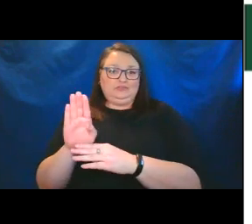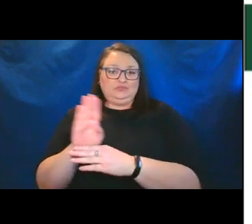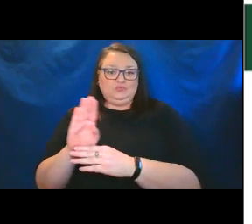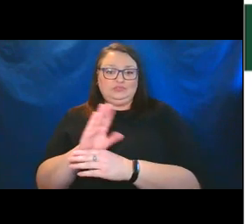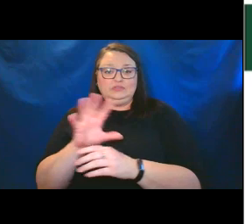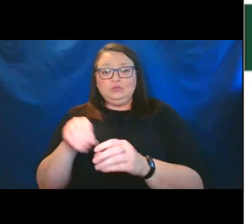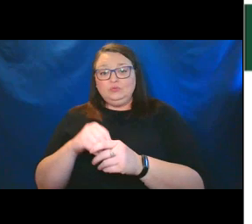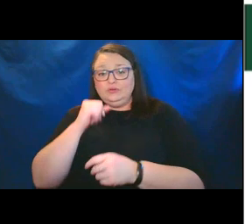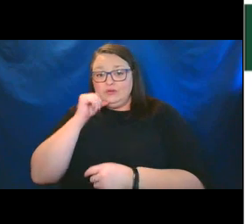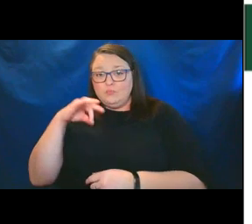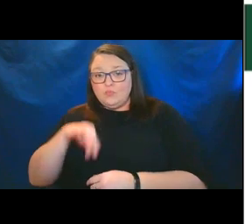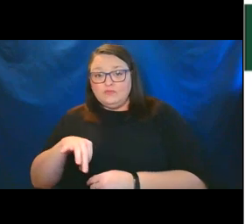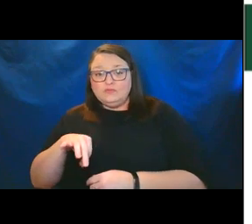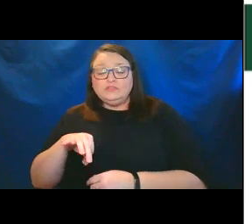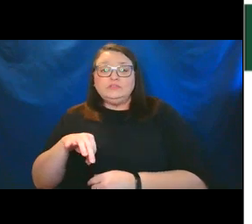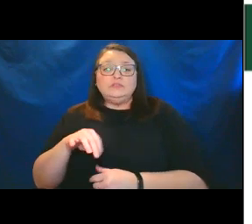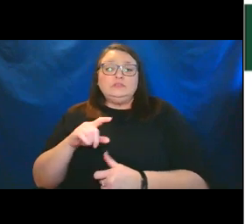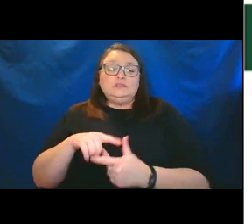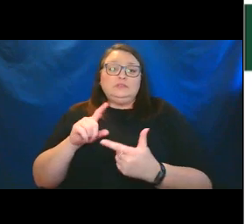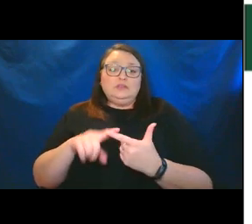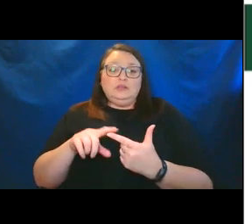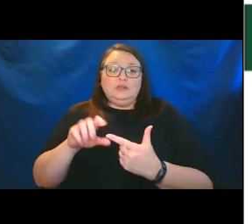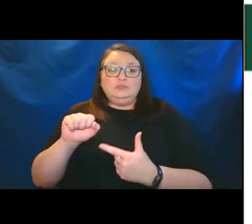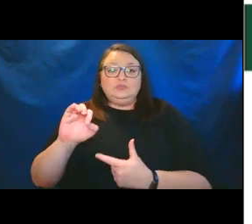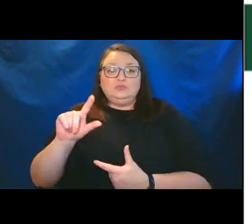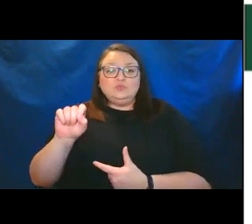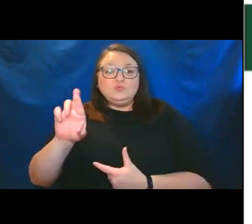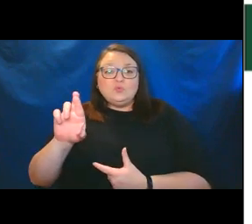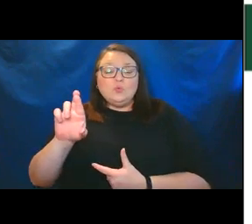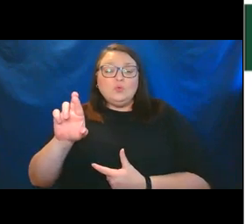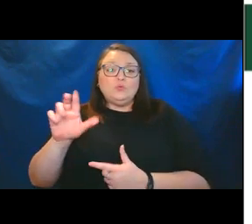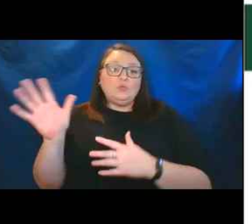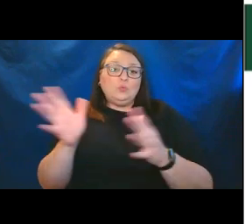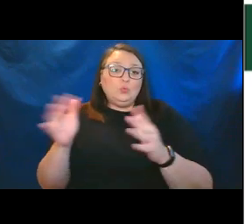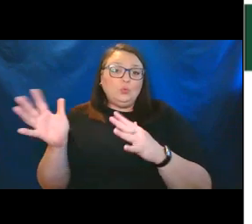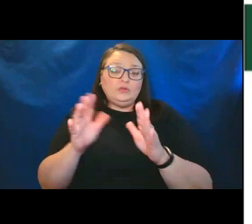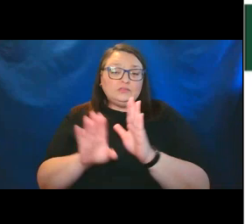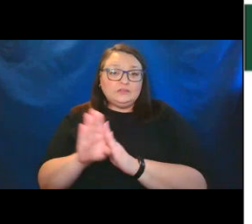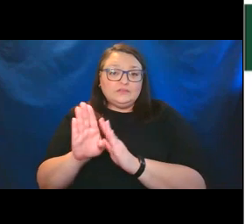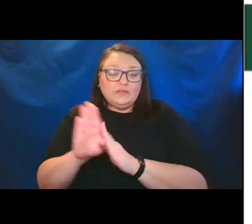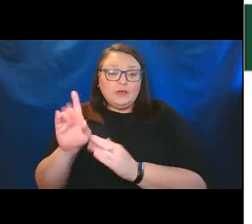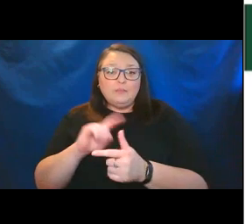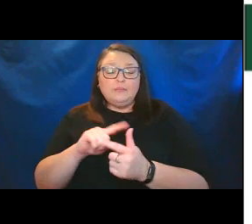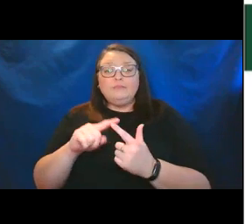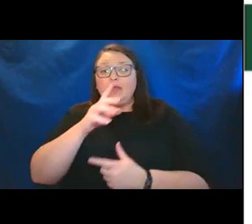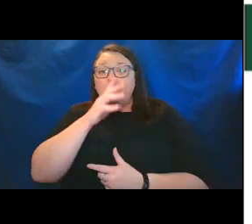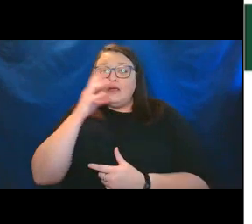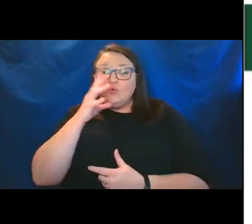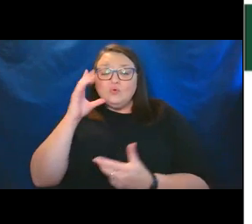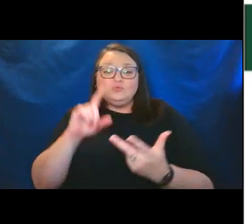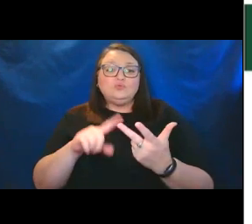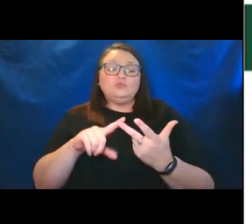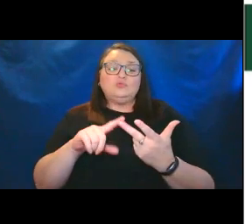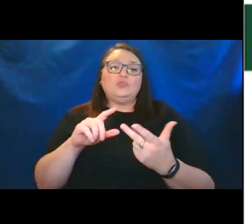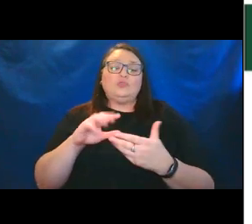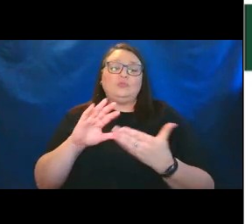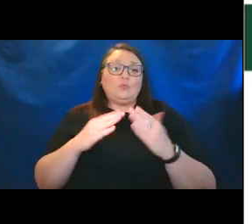again, nonprofits, a lot work with solar, wind development, agriculture, urban